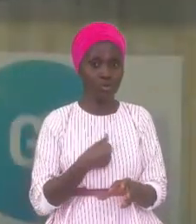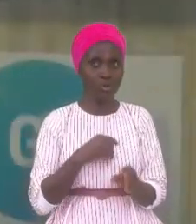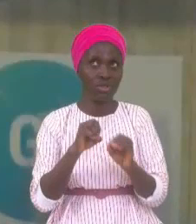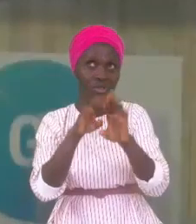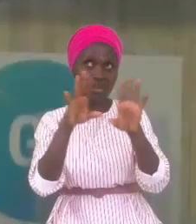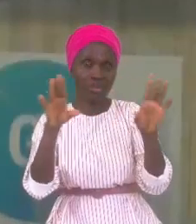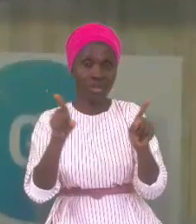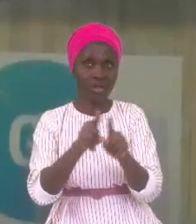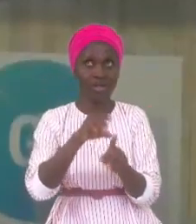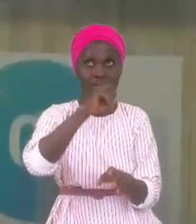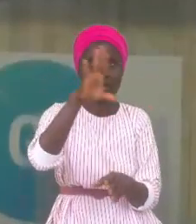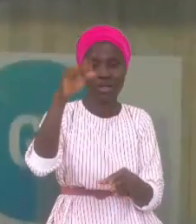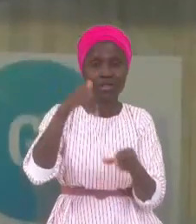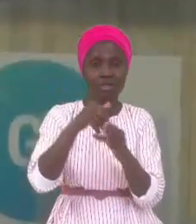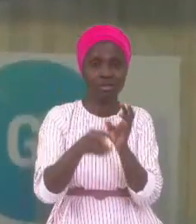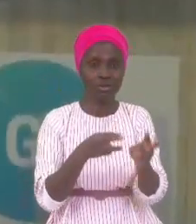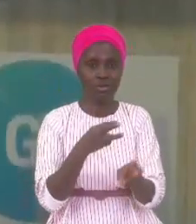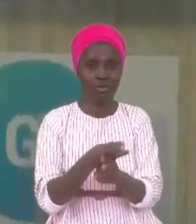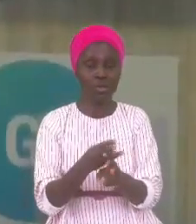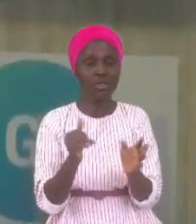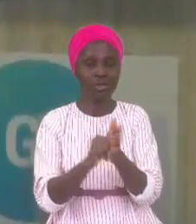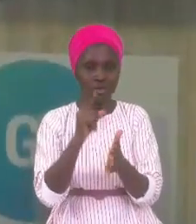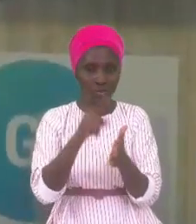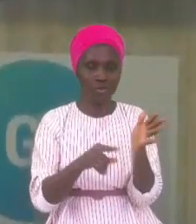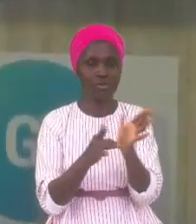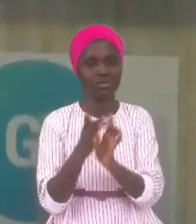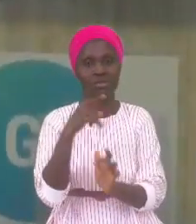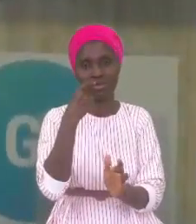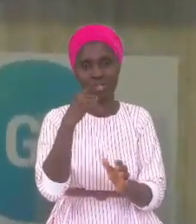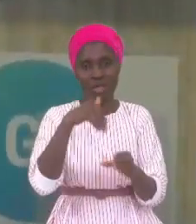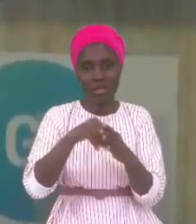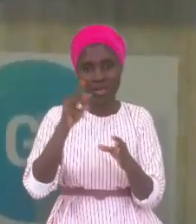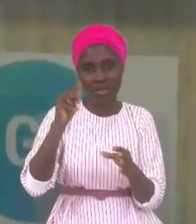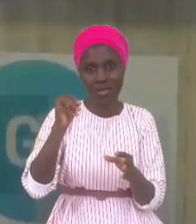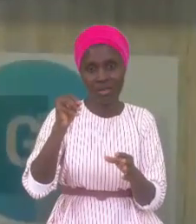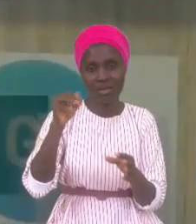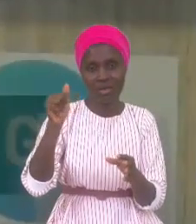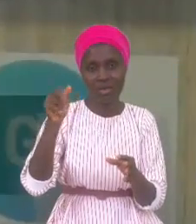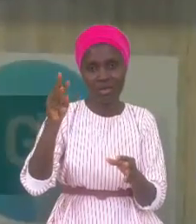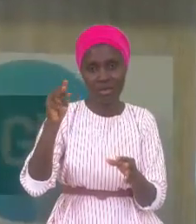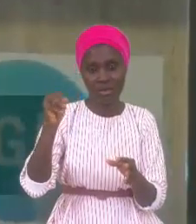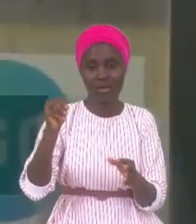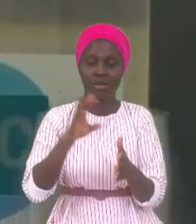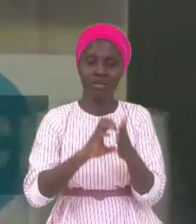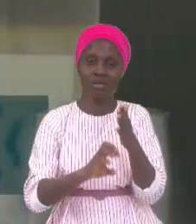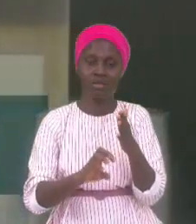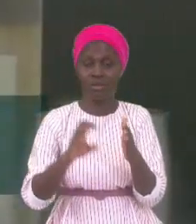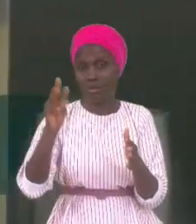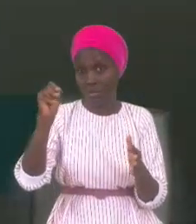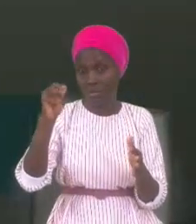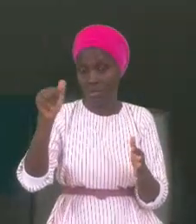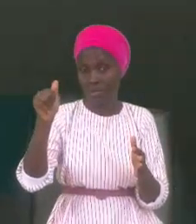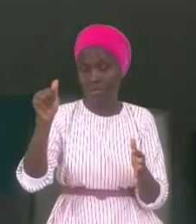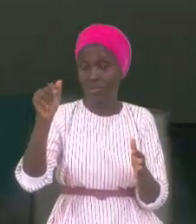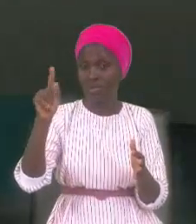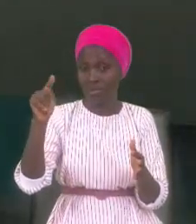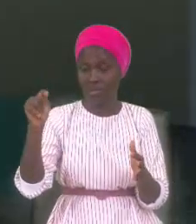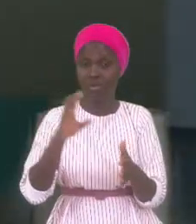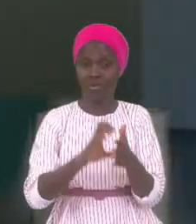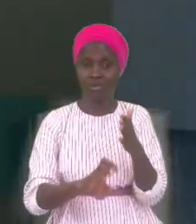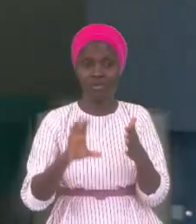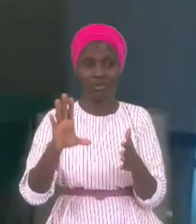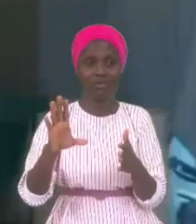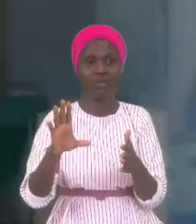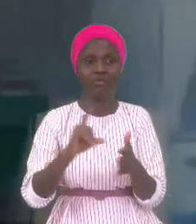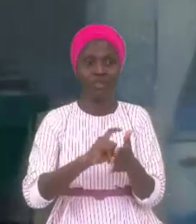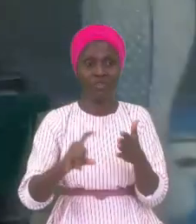what Jesus said in Matthew chapter 5, reading from verse 14. And he says, ye are the light of the world. And he